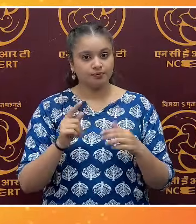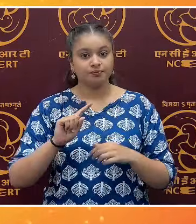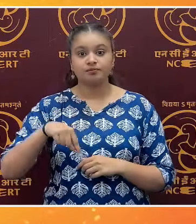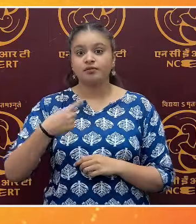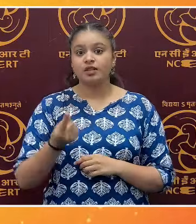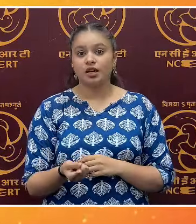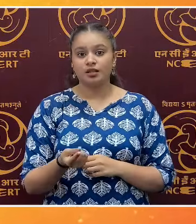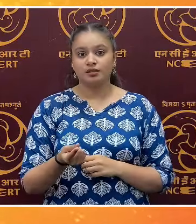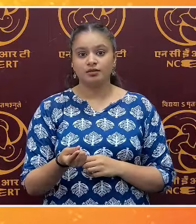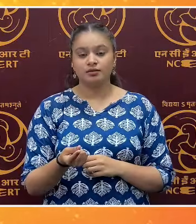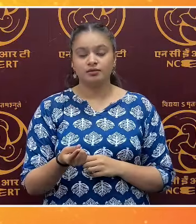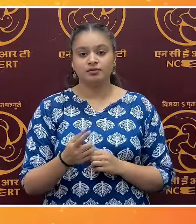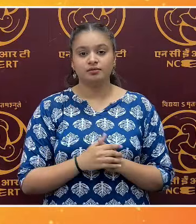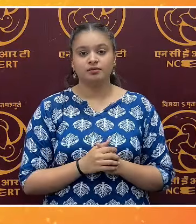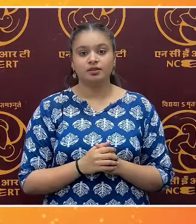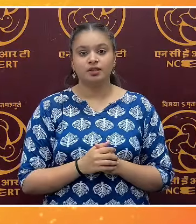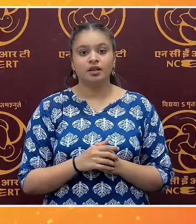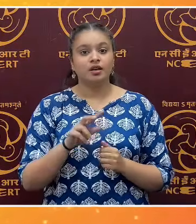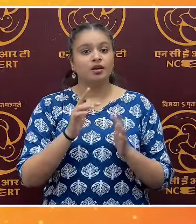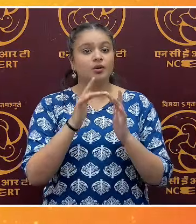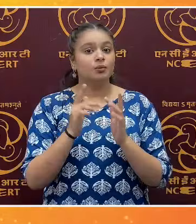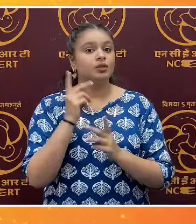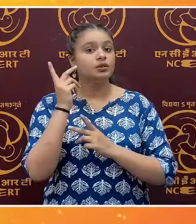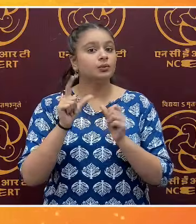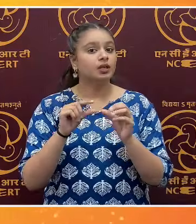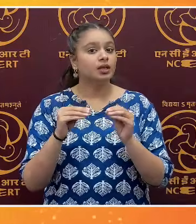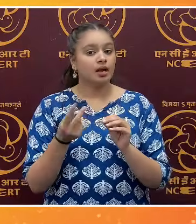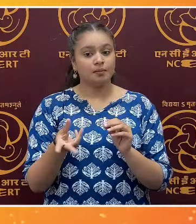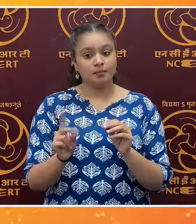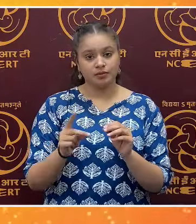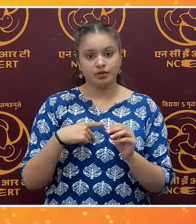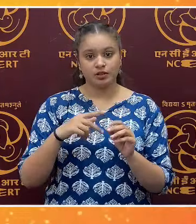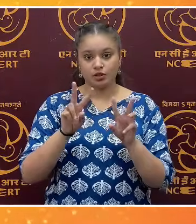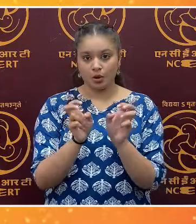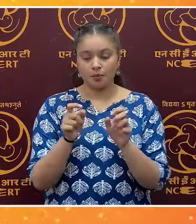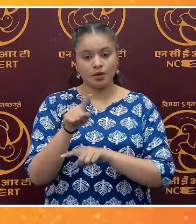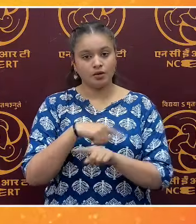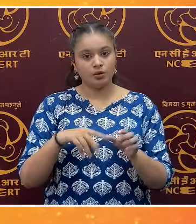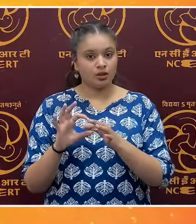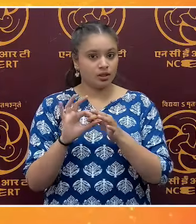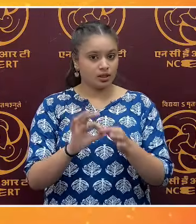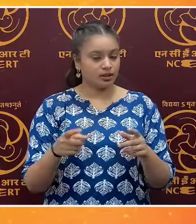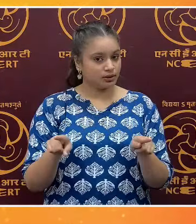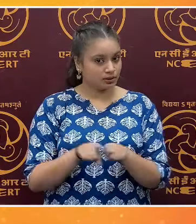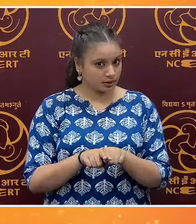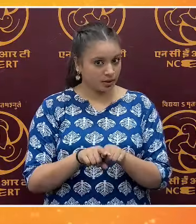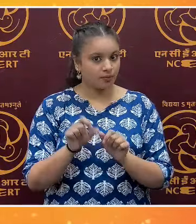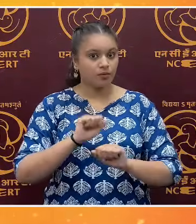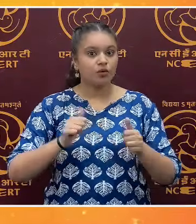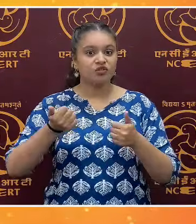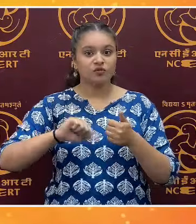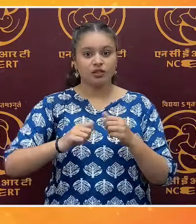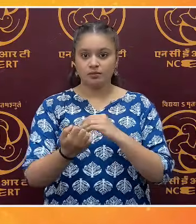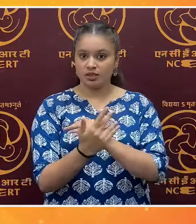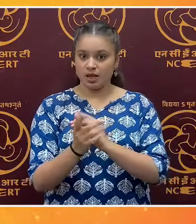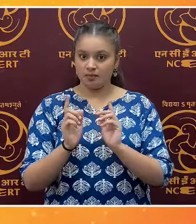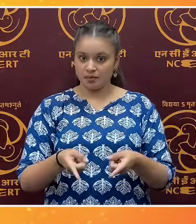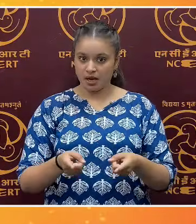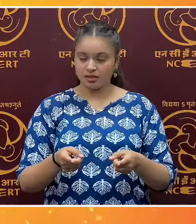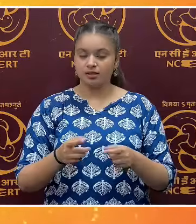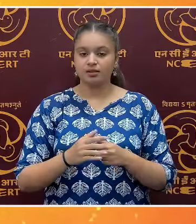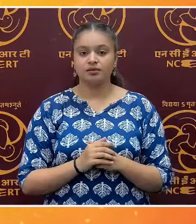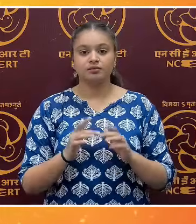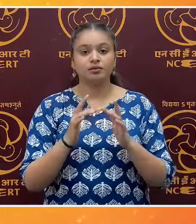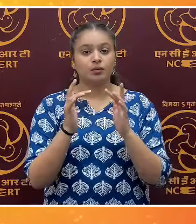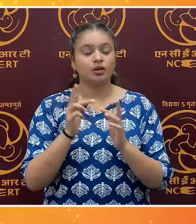we will come up with yet another topic of virtual labs for you. So please make sure you stay tuned in and give your feedback. And apart from